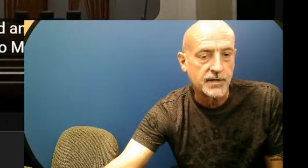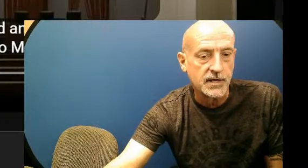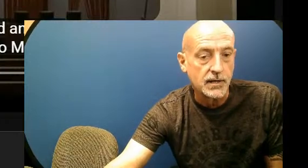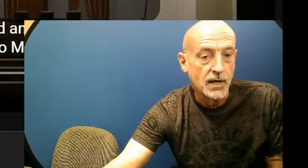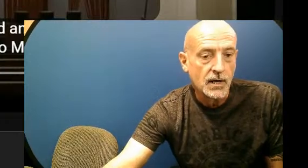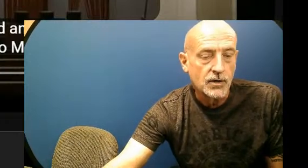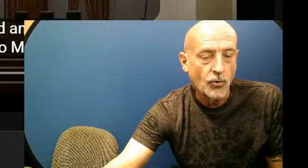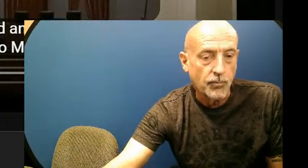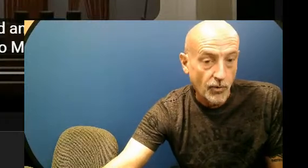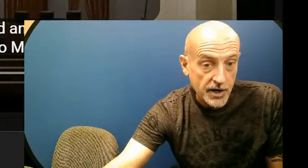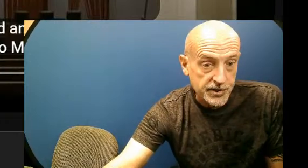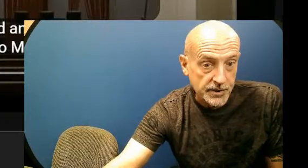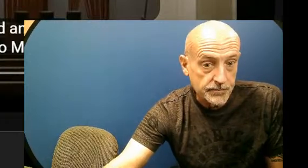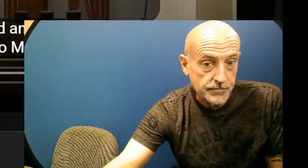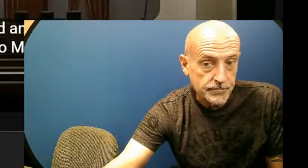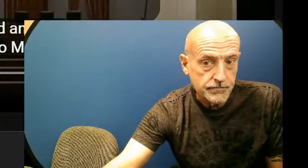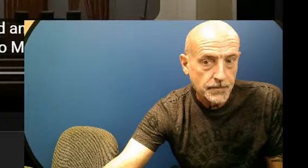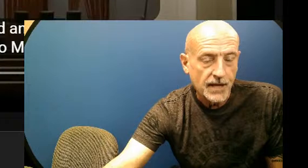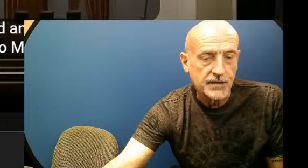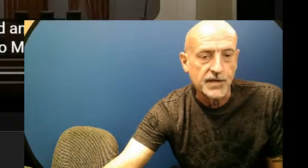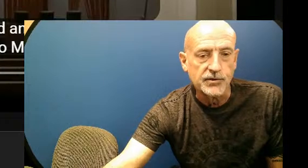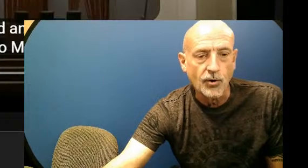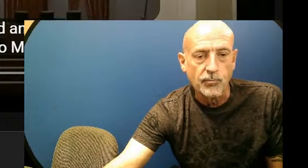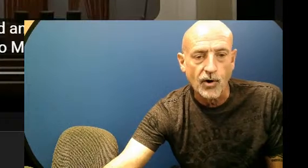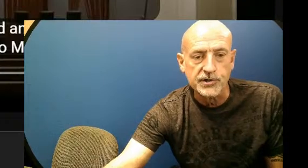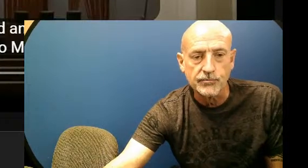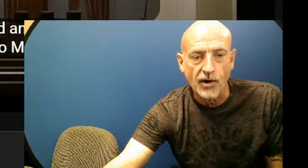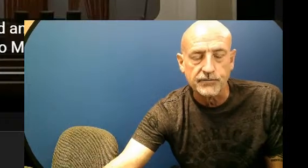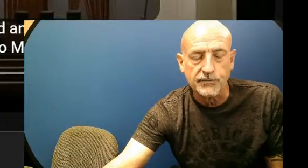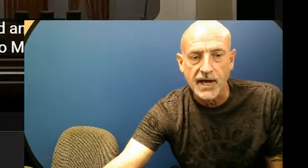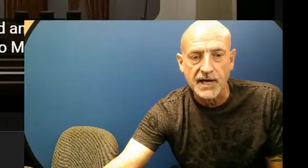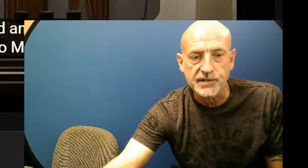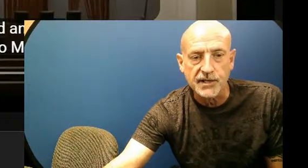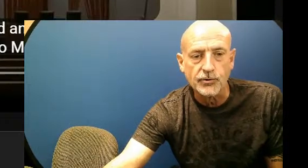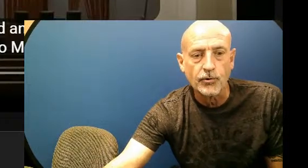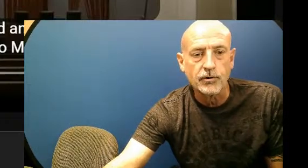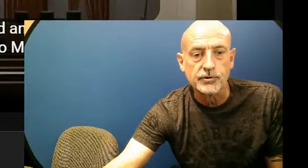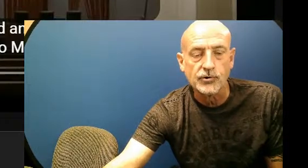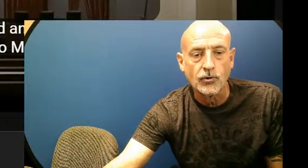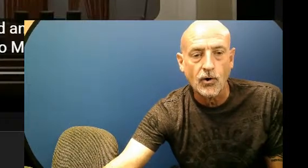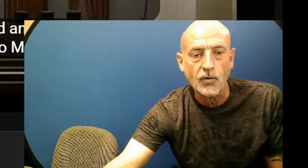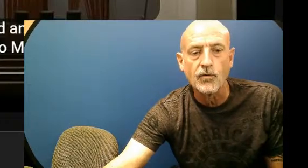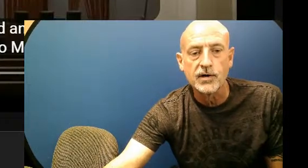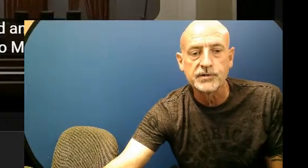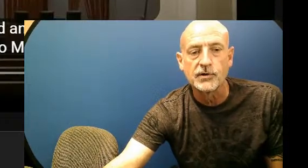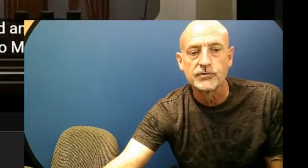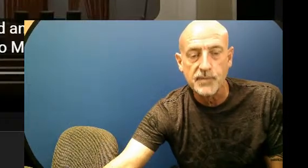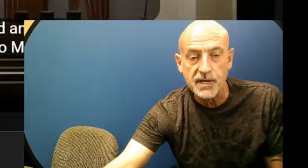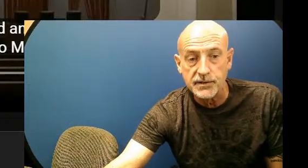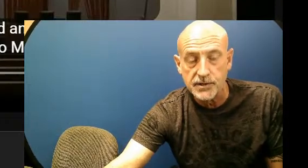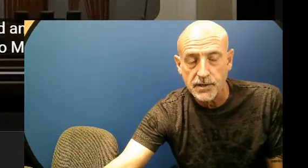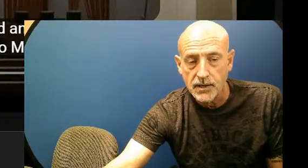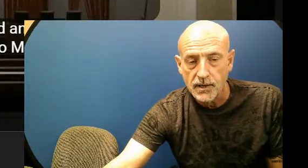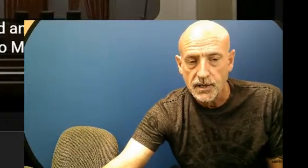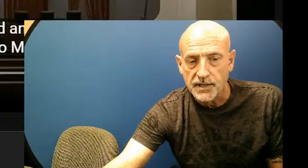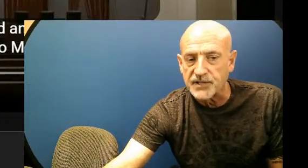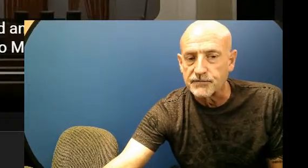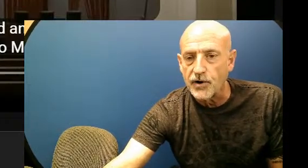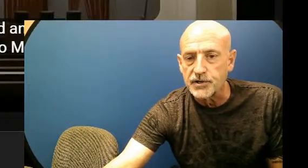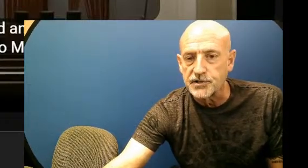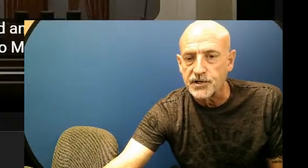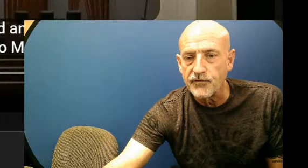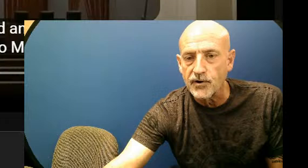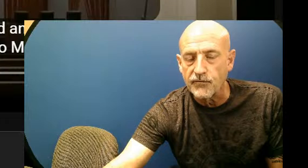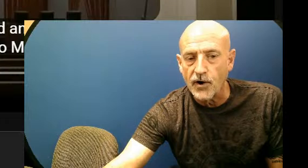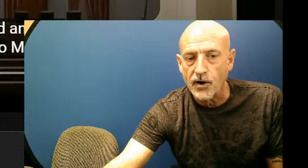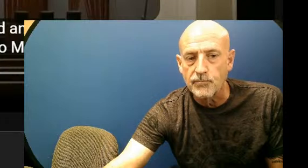by the corporation, and then the corporation rightfully has editorial control over its own speech. And that's